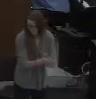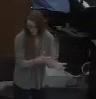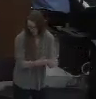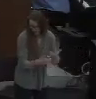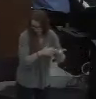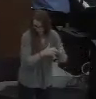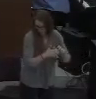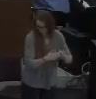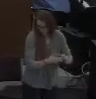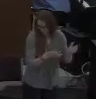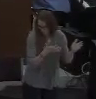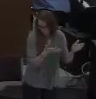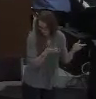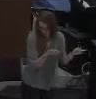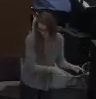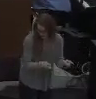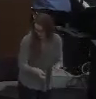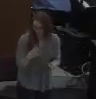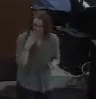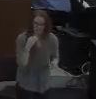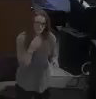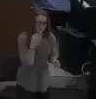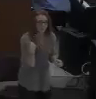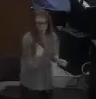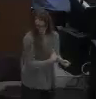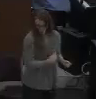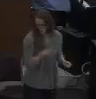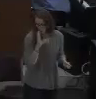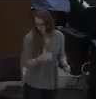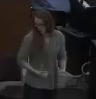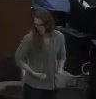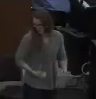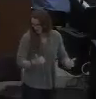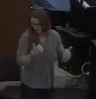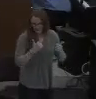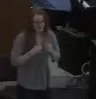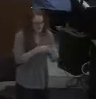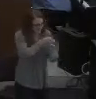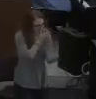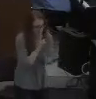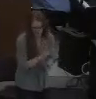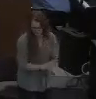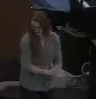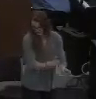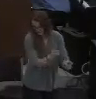Whatever problems may befall, we'll live in dignity.